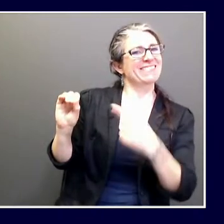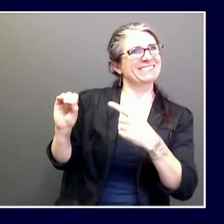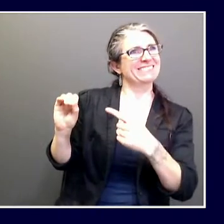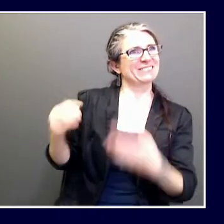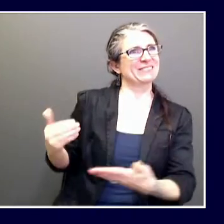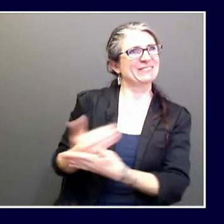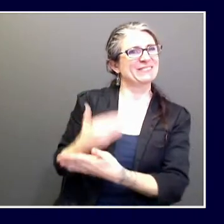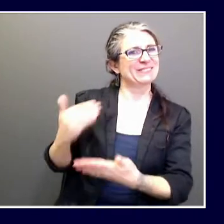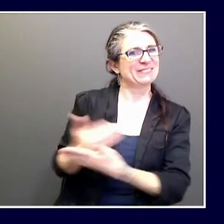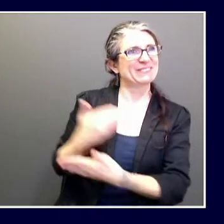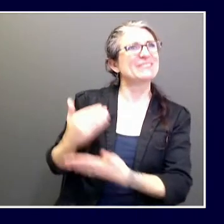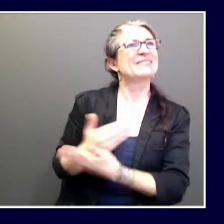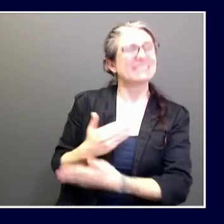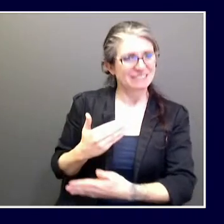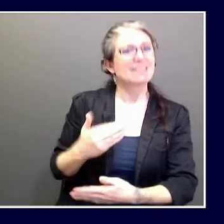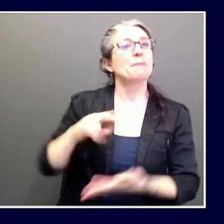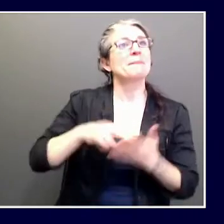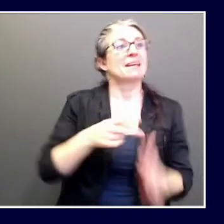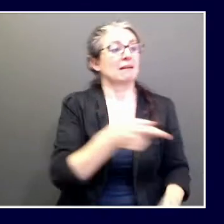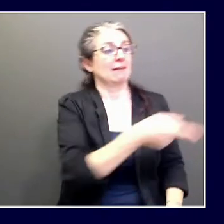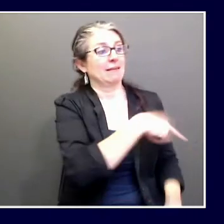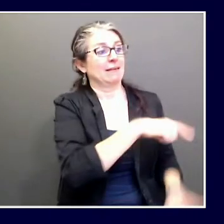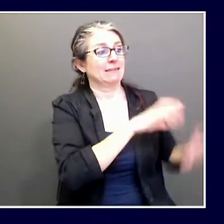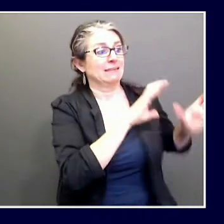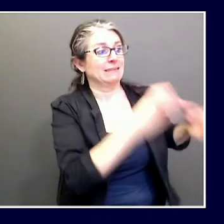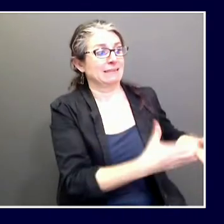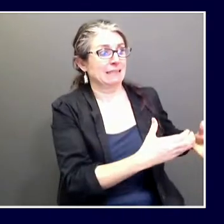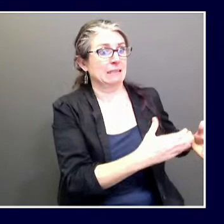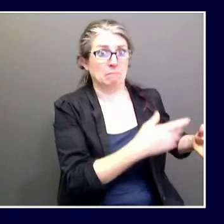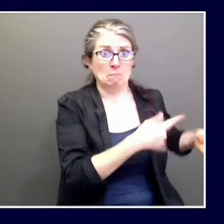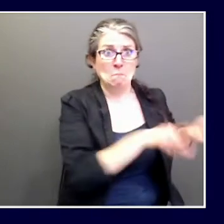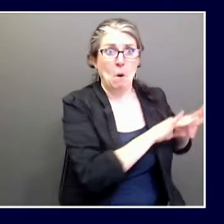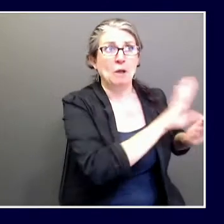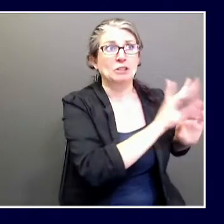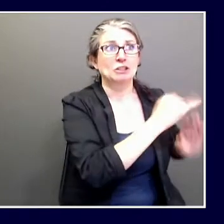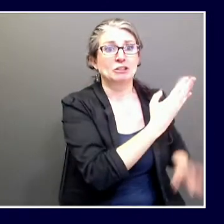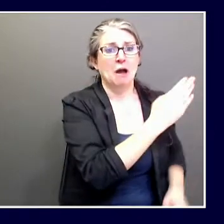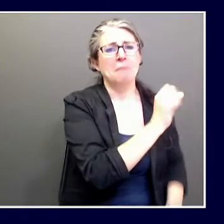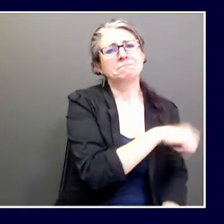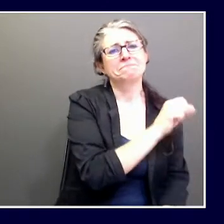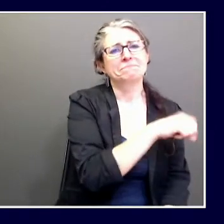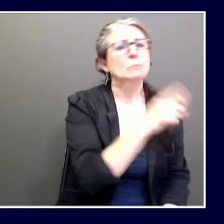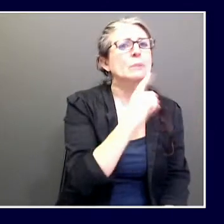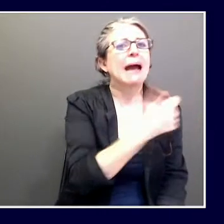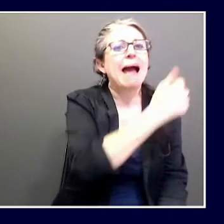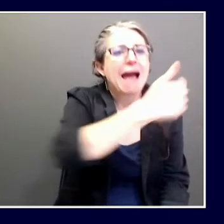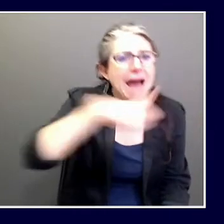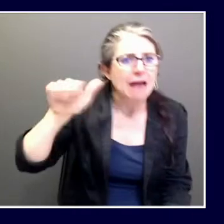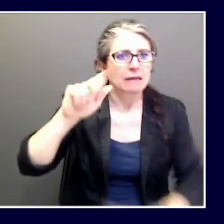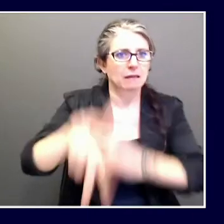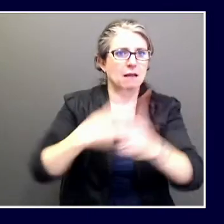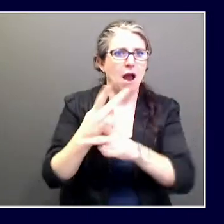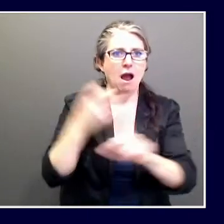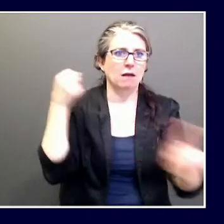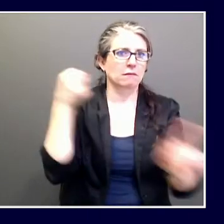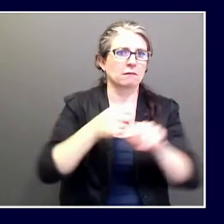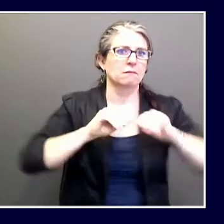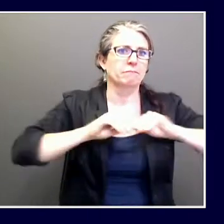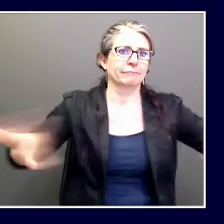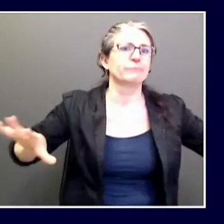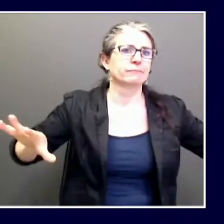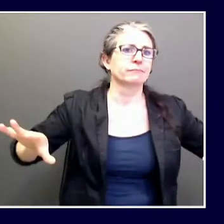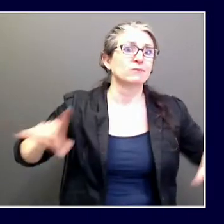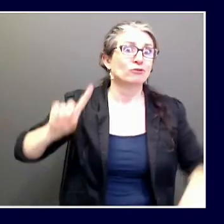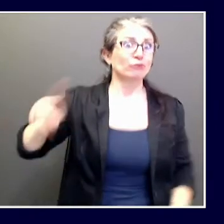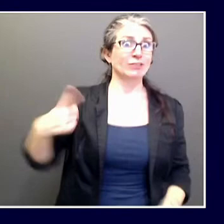a core strategy of any disease control, right up there with case investigation, masking, all of the other things